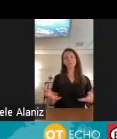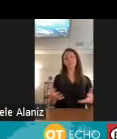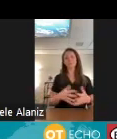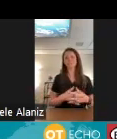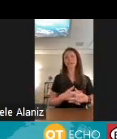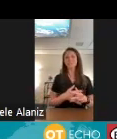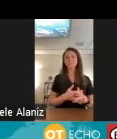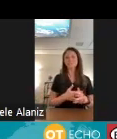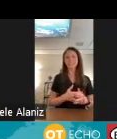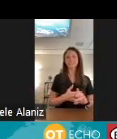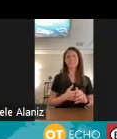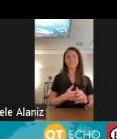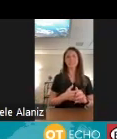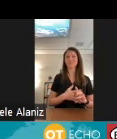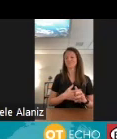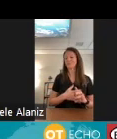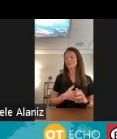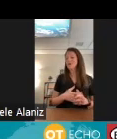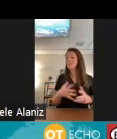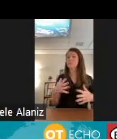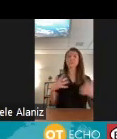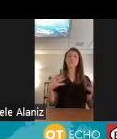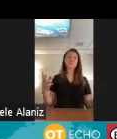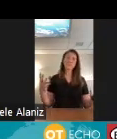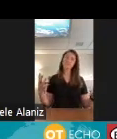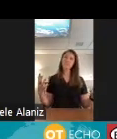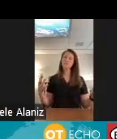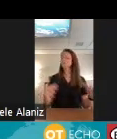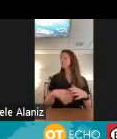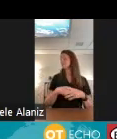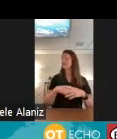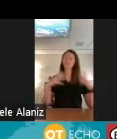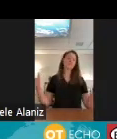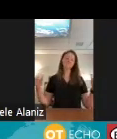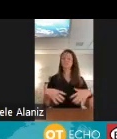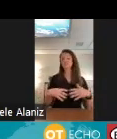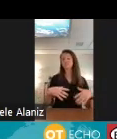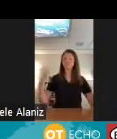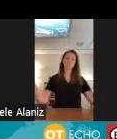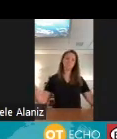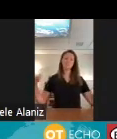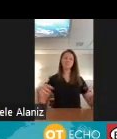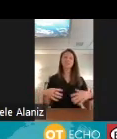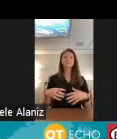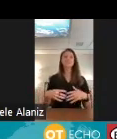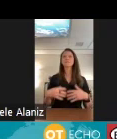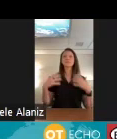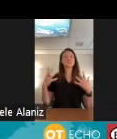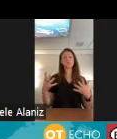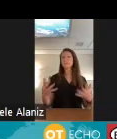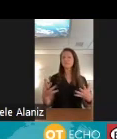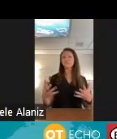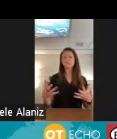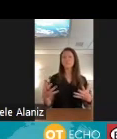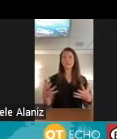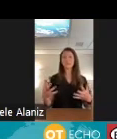of populations that have been studied using exercise, both neurotypical people who have had no injuries and are just typically developing and just